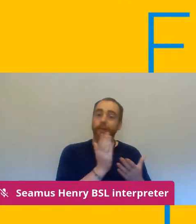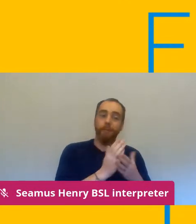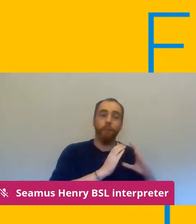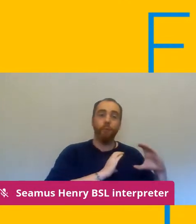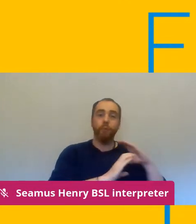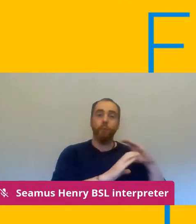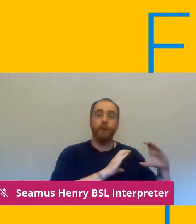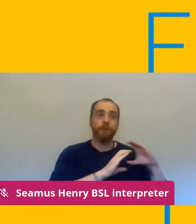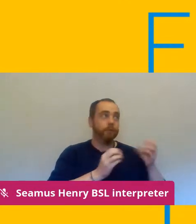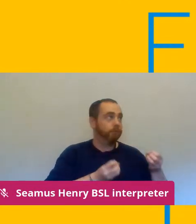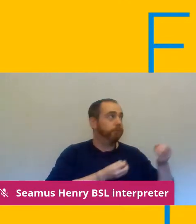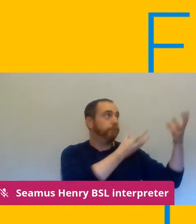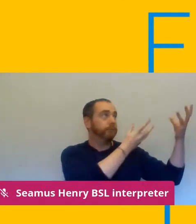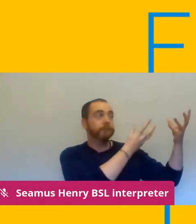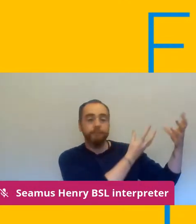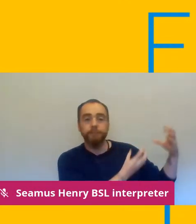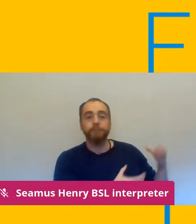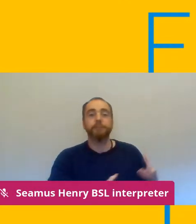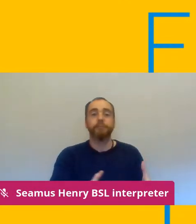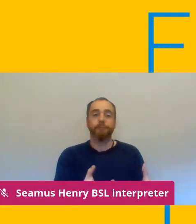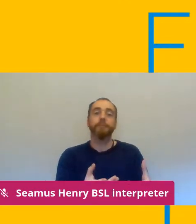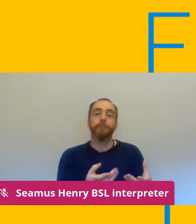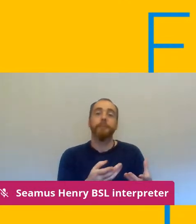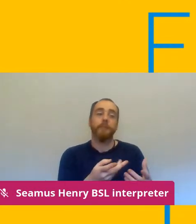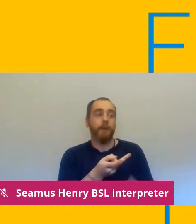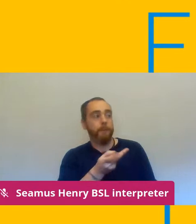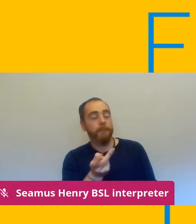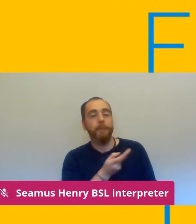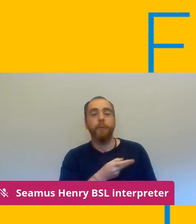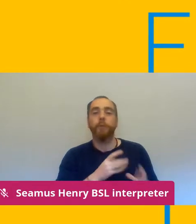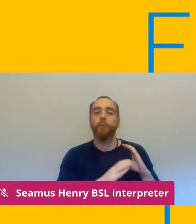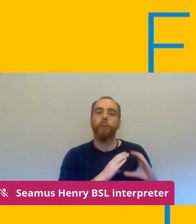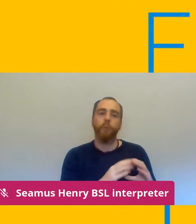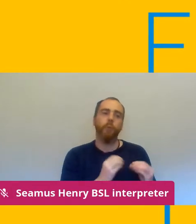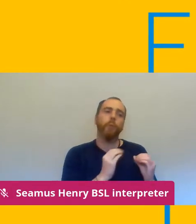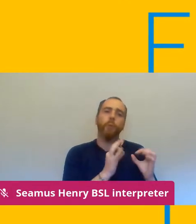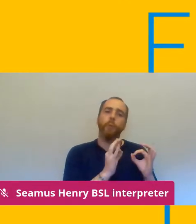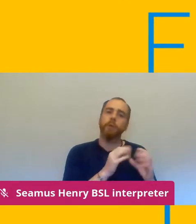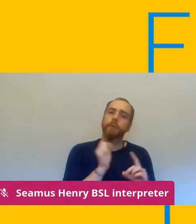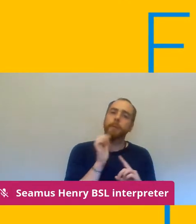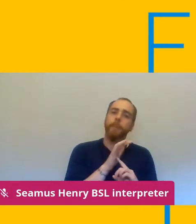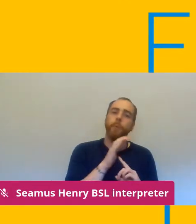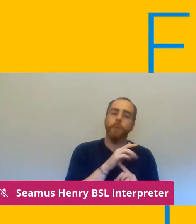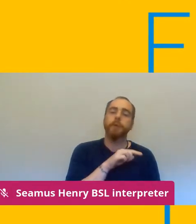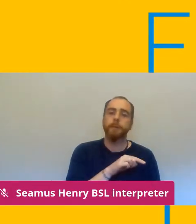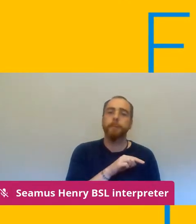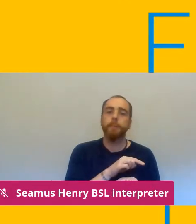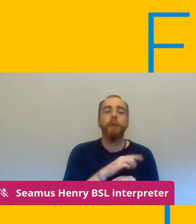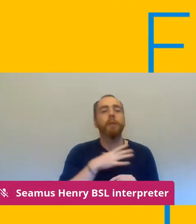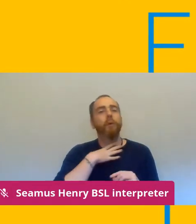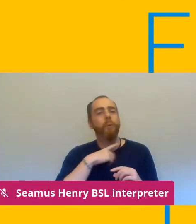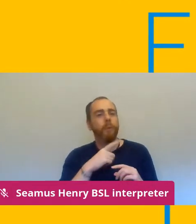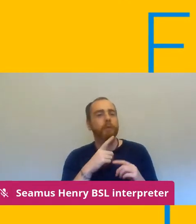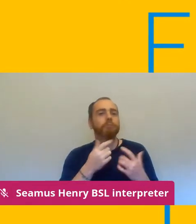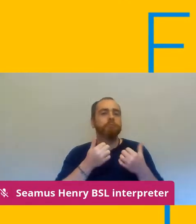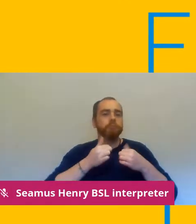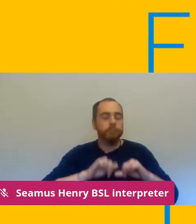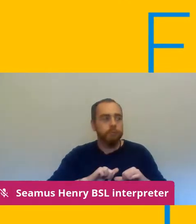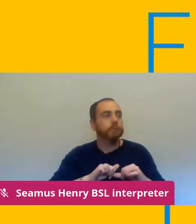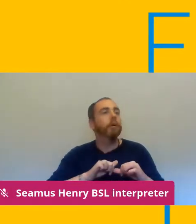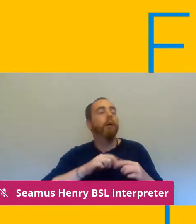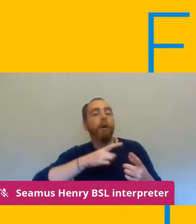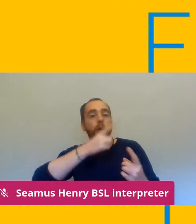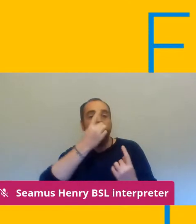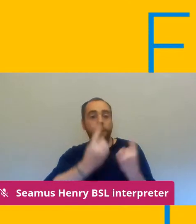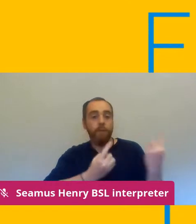is absolutely key at the minute um and you know we want to get to a situation where everyone understands uh their individual and